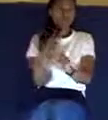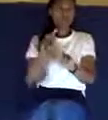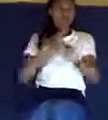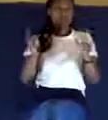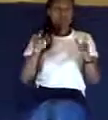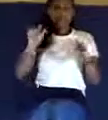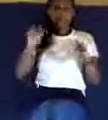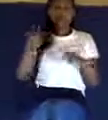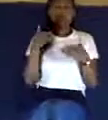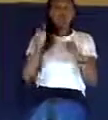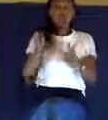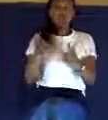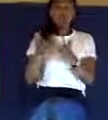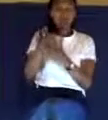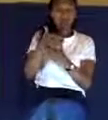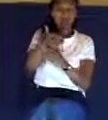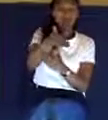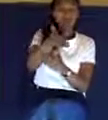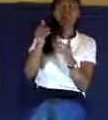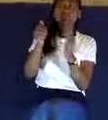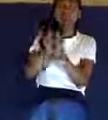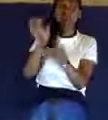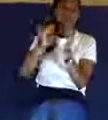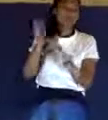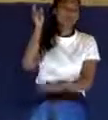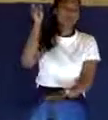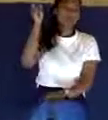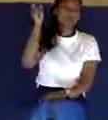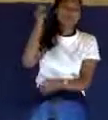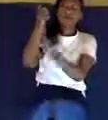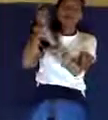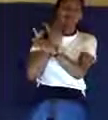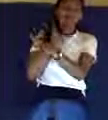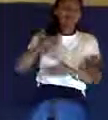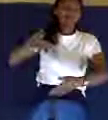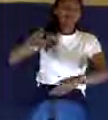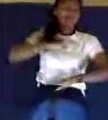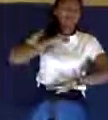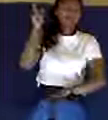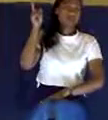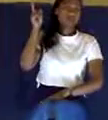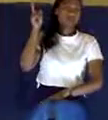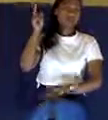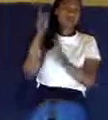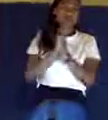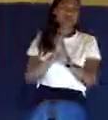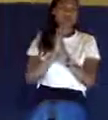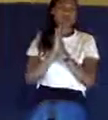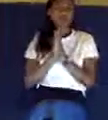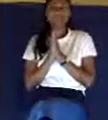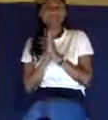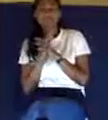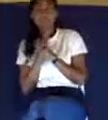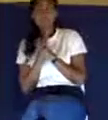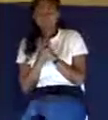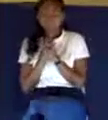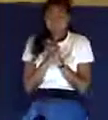is to have Jesus. Jesus be our fullness. Let's bow for prayer together today.